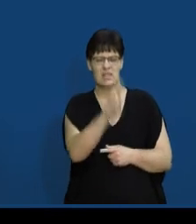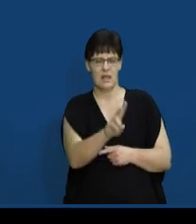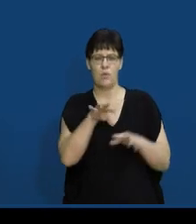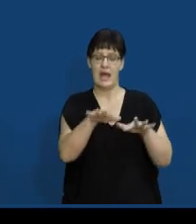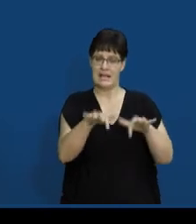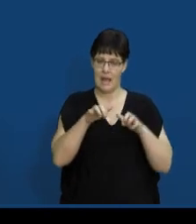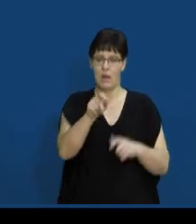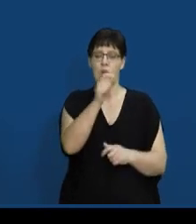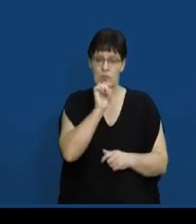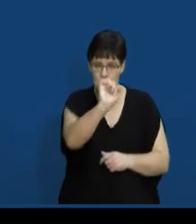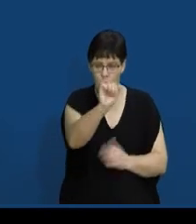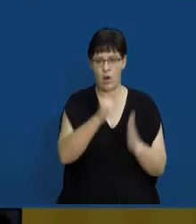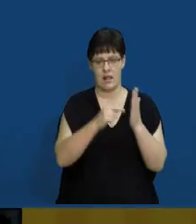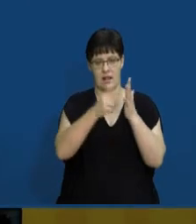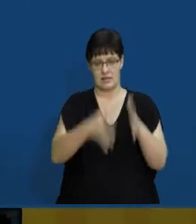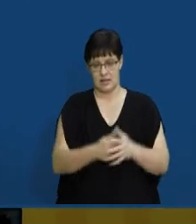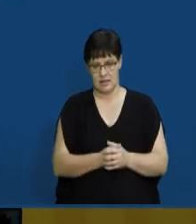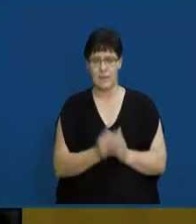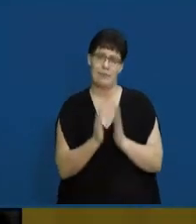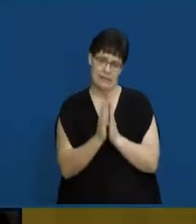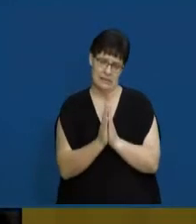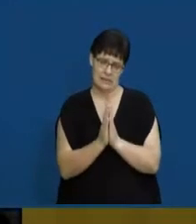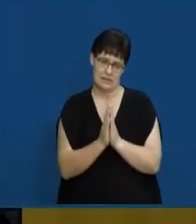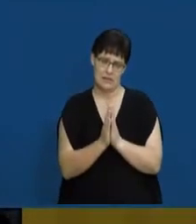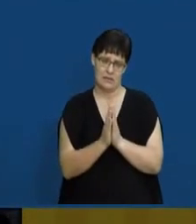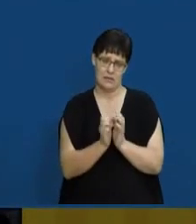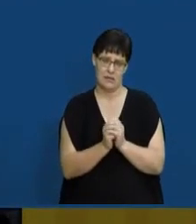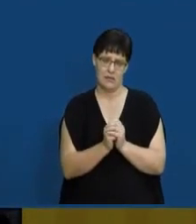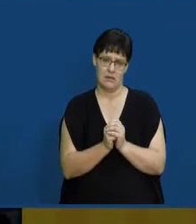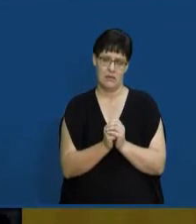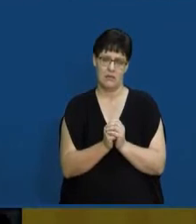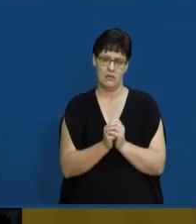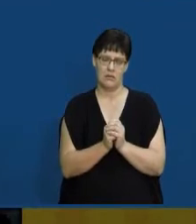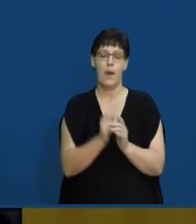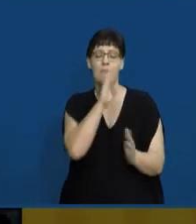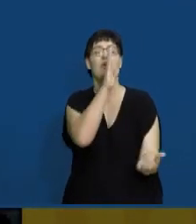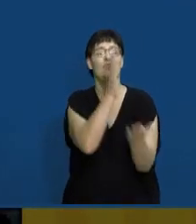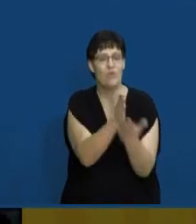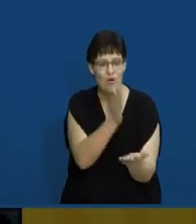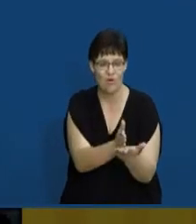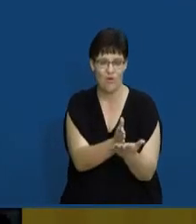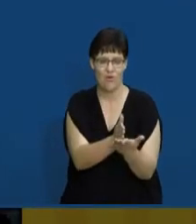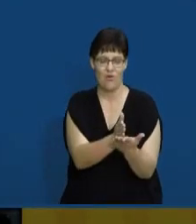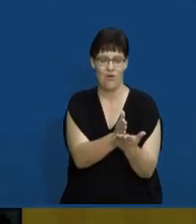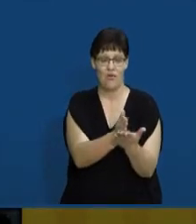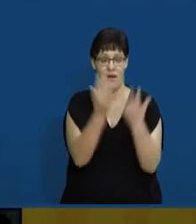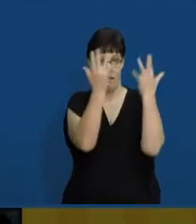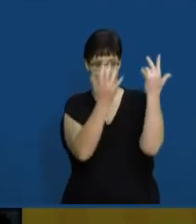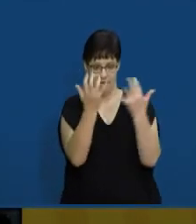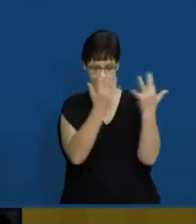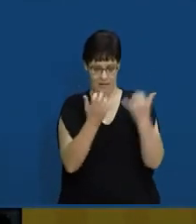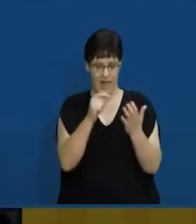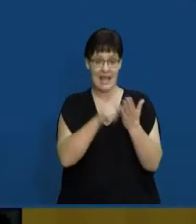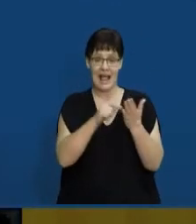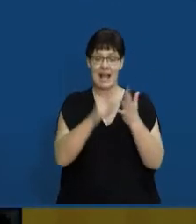you're going to use your calculator. Please, another tip, make sure that the calculator